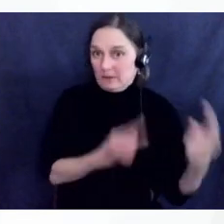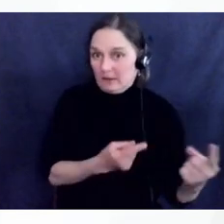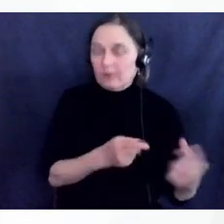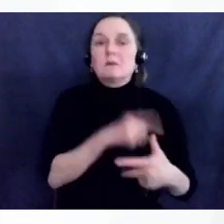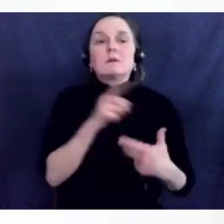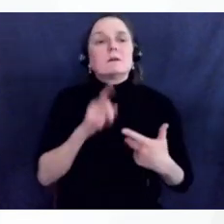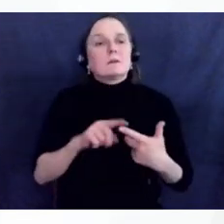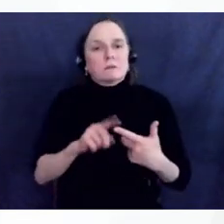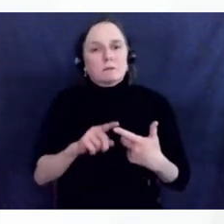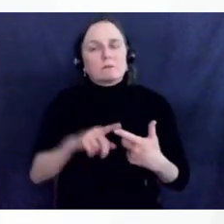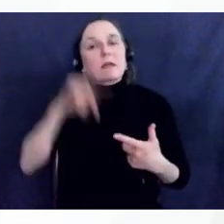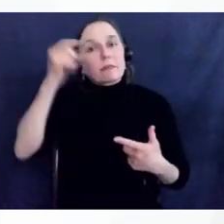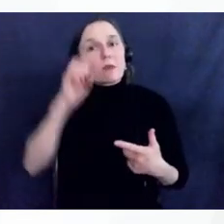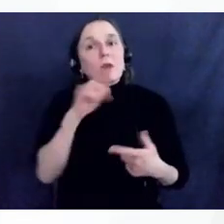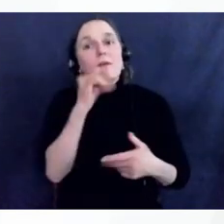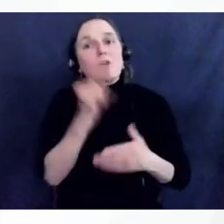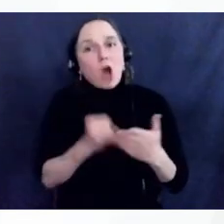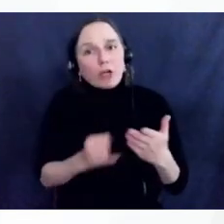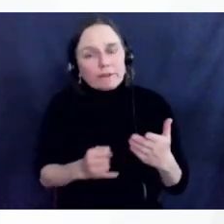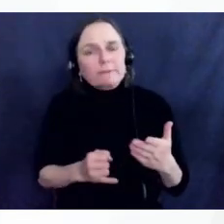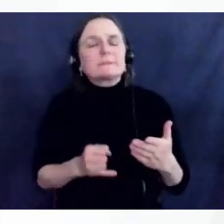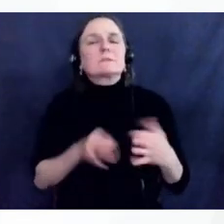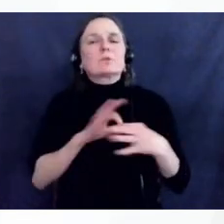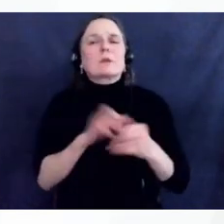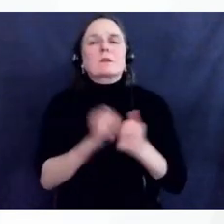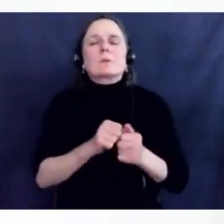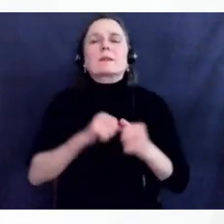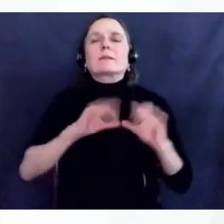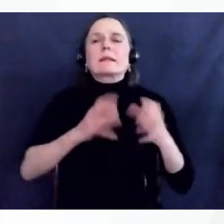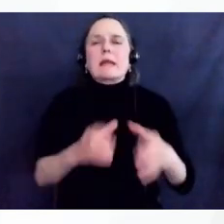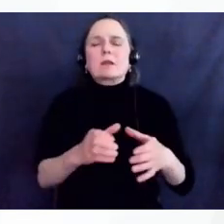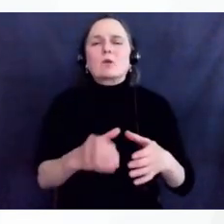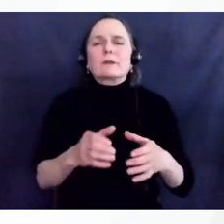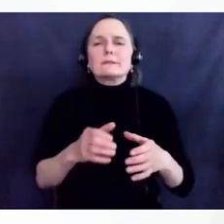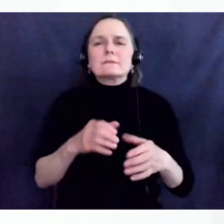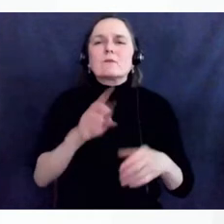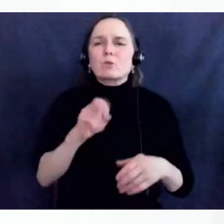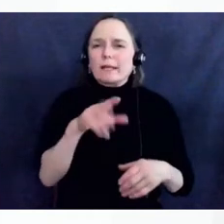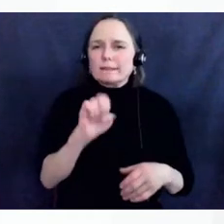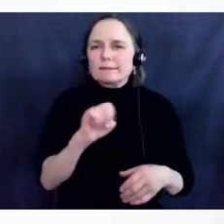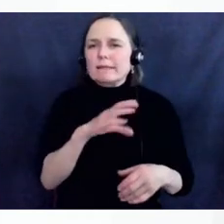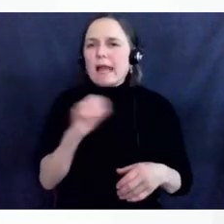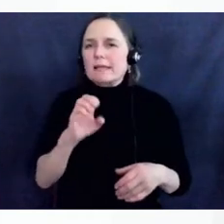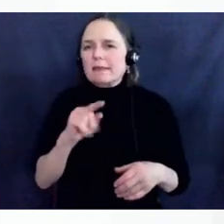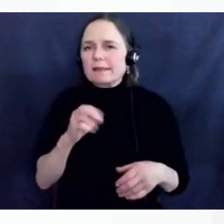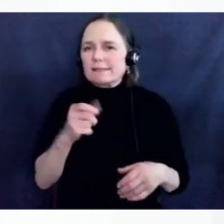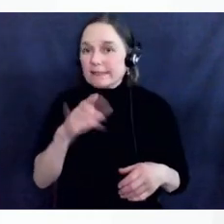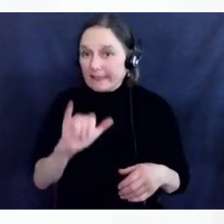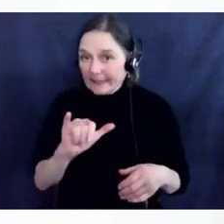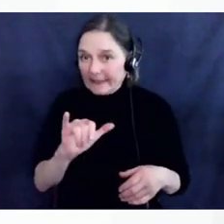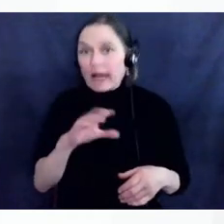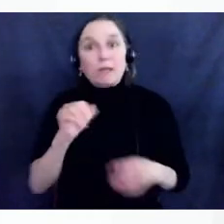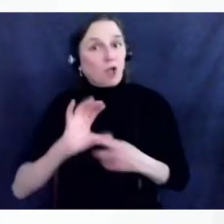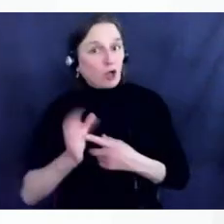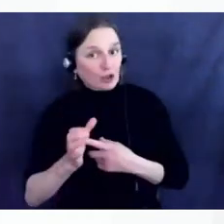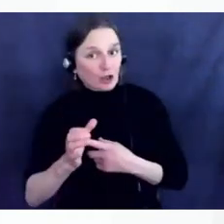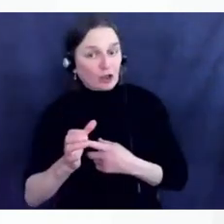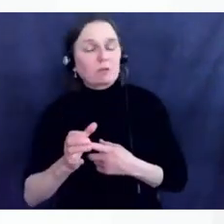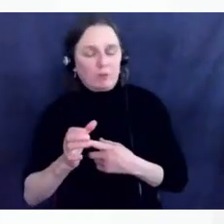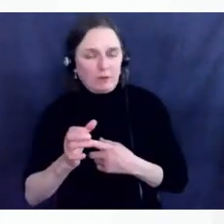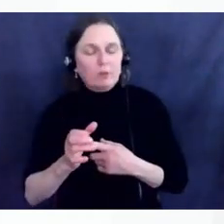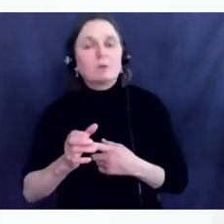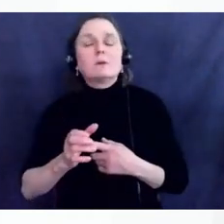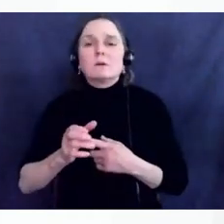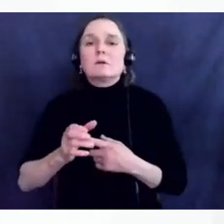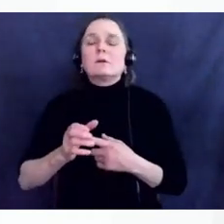categories of race, ethnicity, and difference in visual culture. Dr. Sperling will offer insights not only into